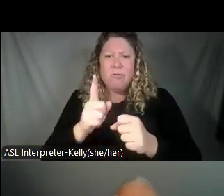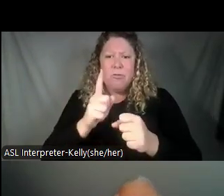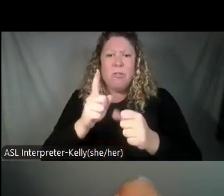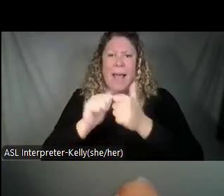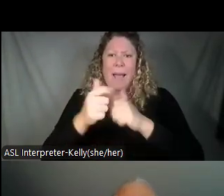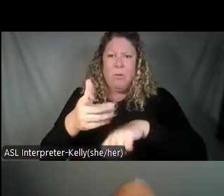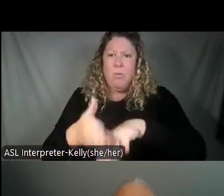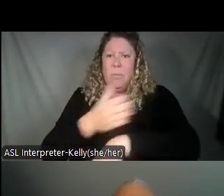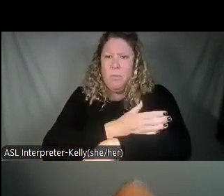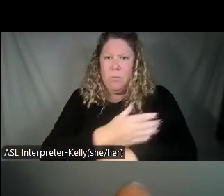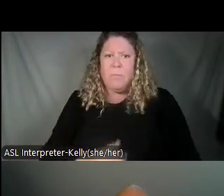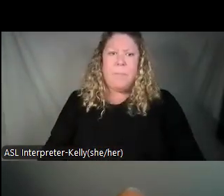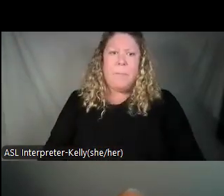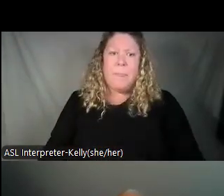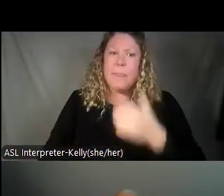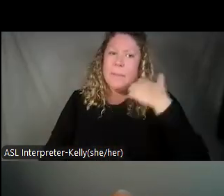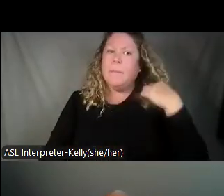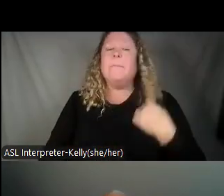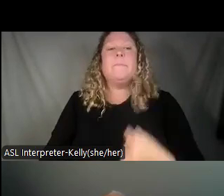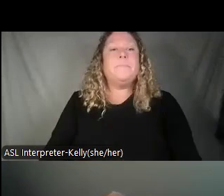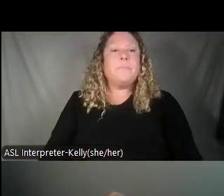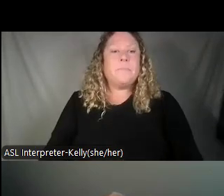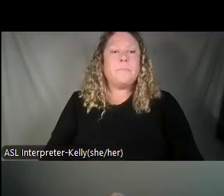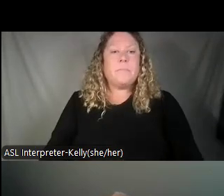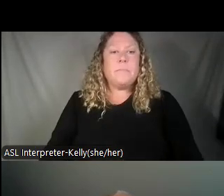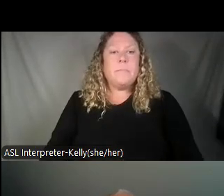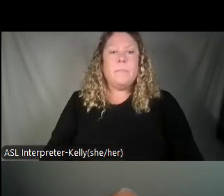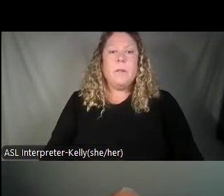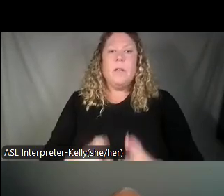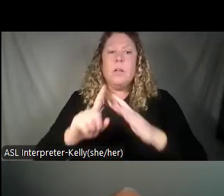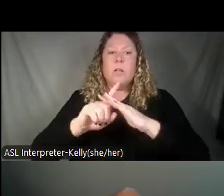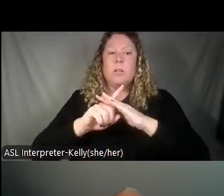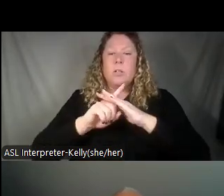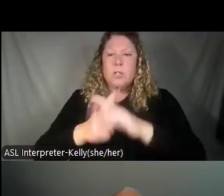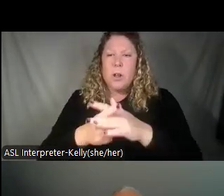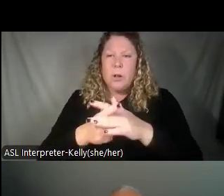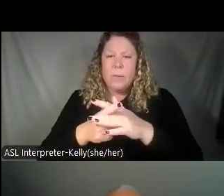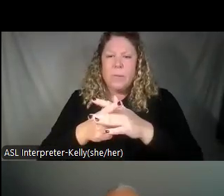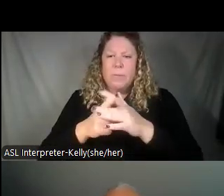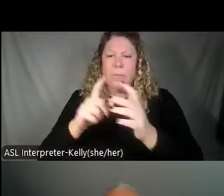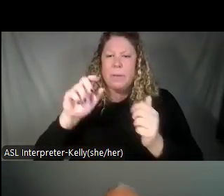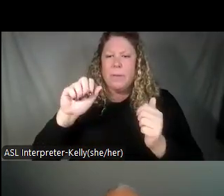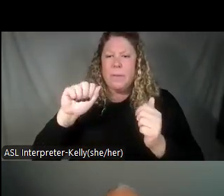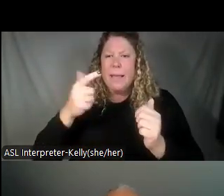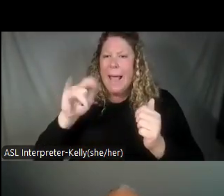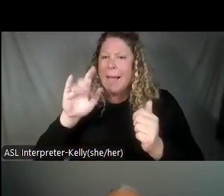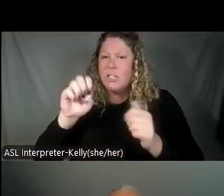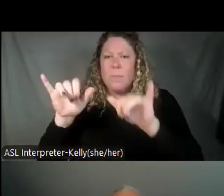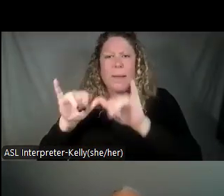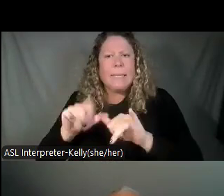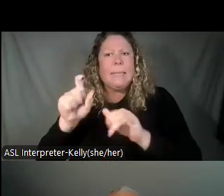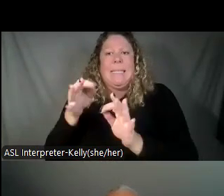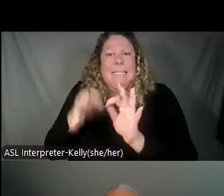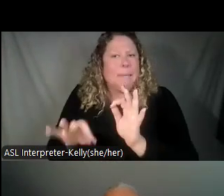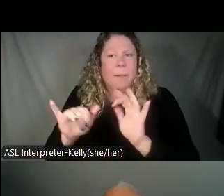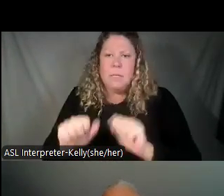improvement. And so we start off with keeping the agile metrics as simple as possible, being able